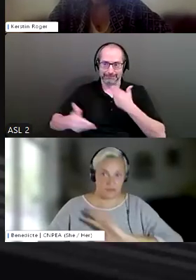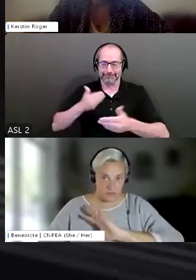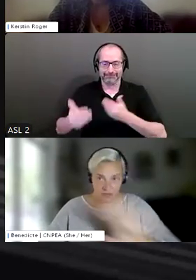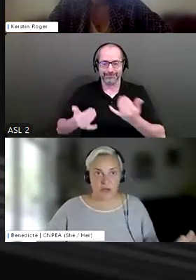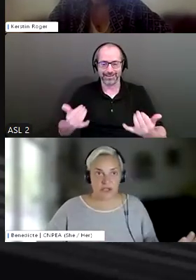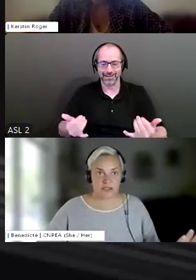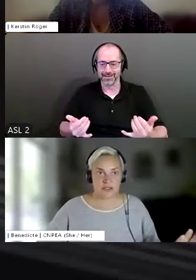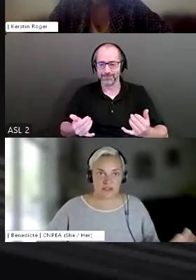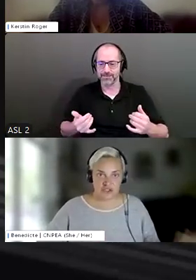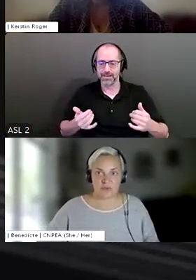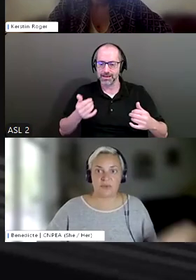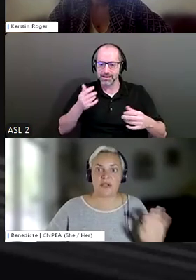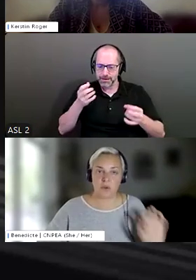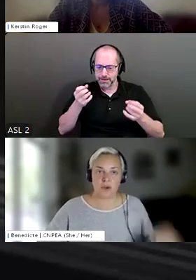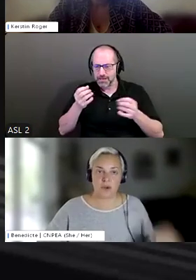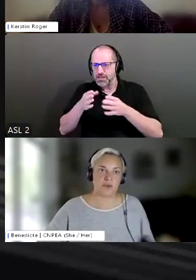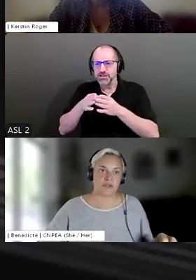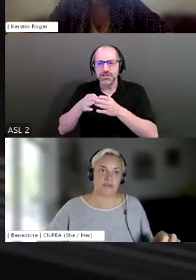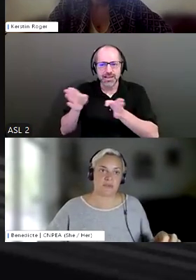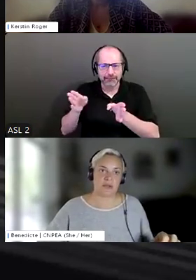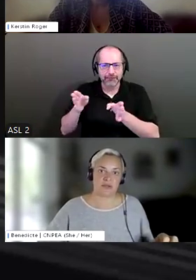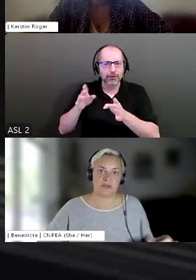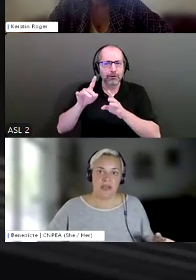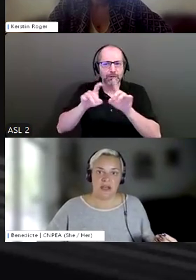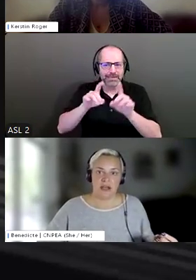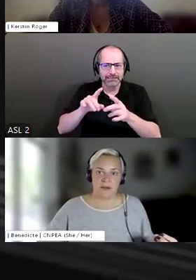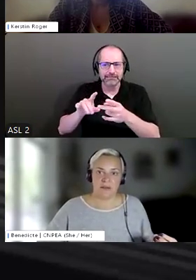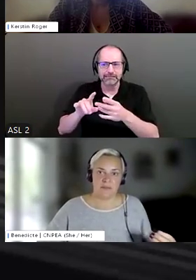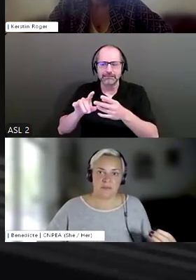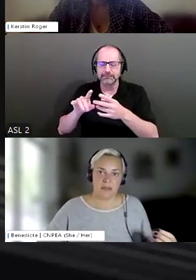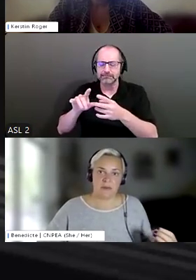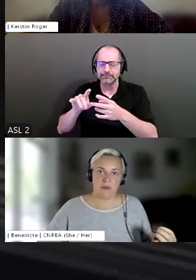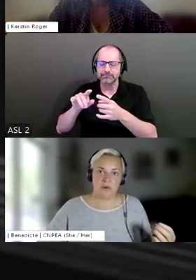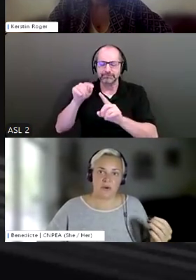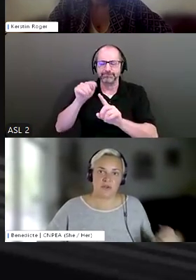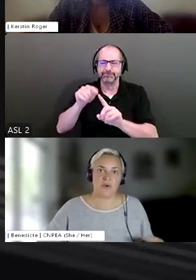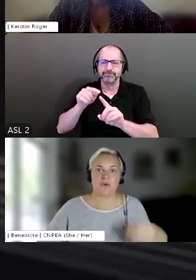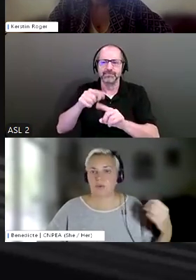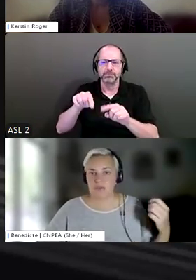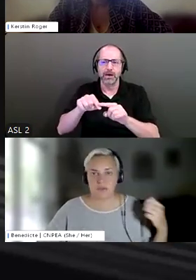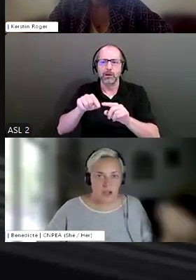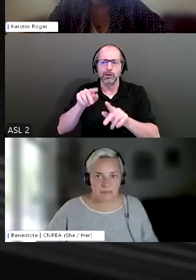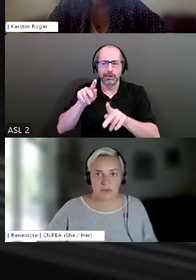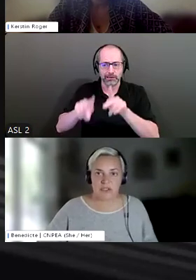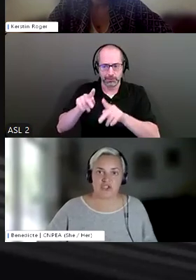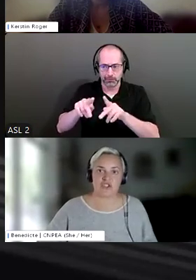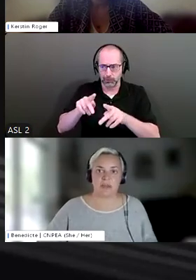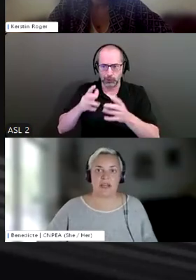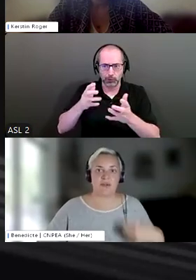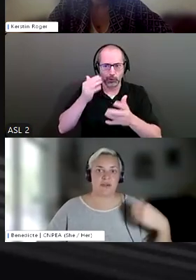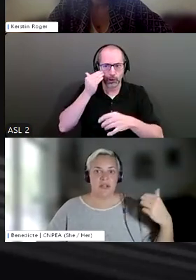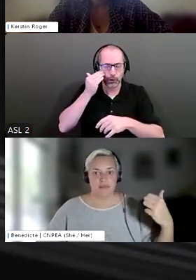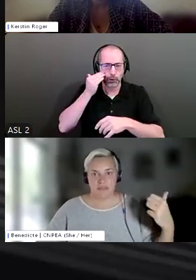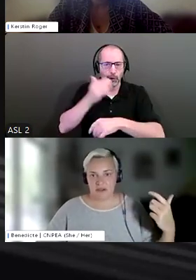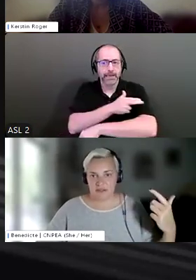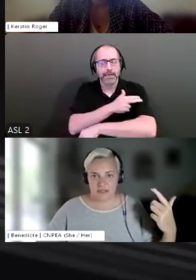There's a lot of questions in general and quite a few questions about people who want to know. So there's a hospital discharge